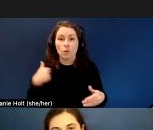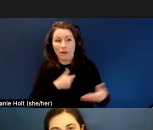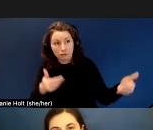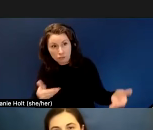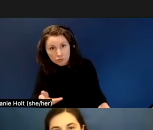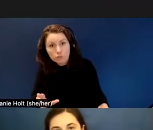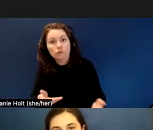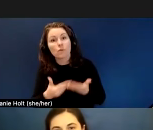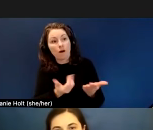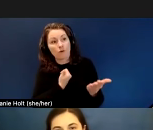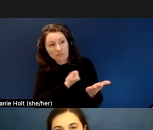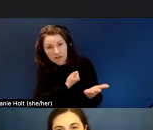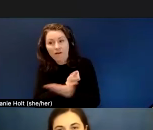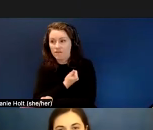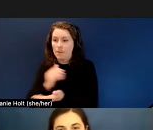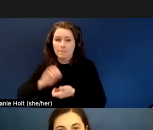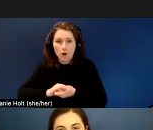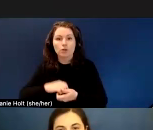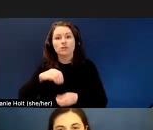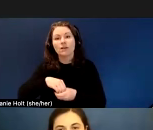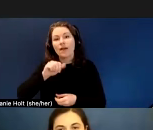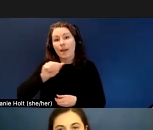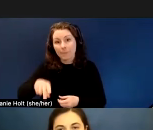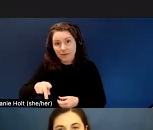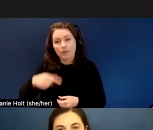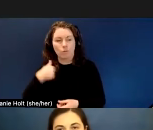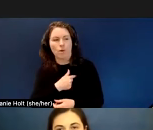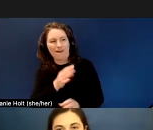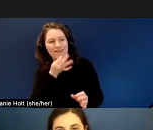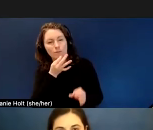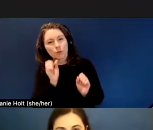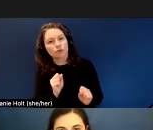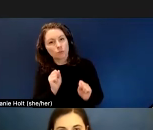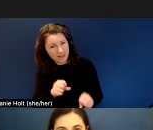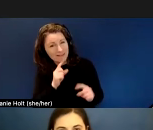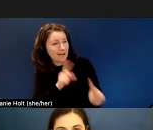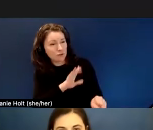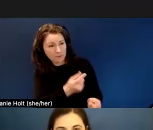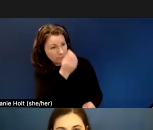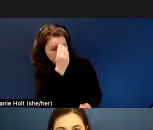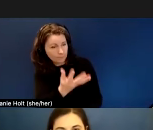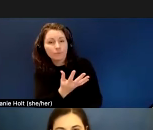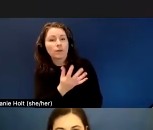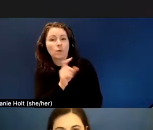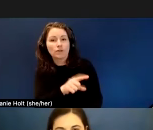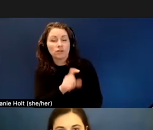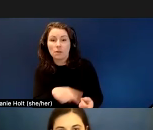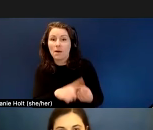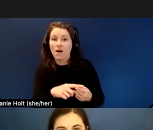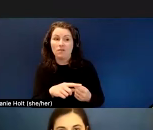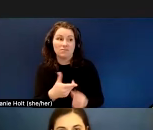and our partners at the AAP as experts that can answer information either about vaccine law or